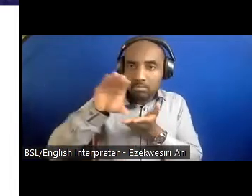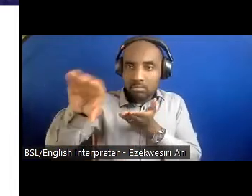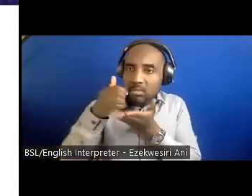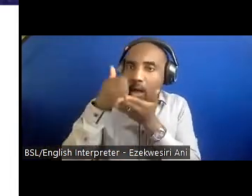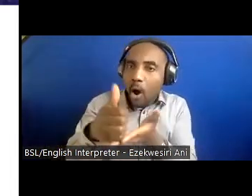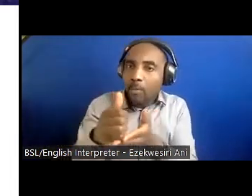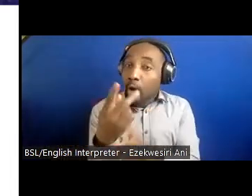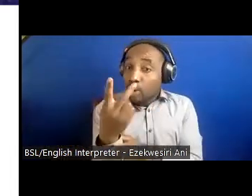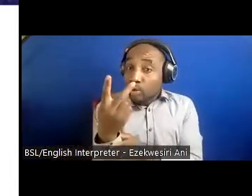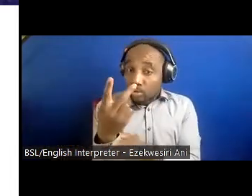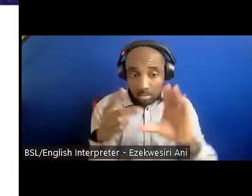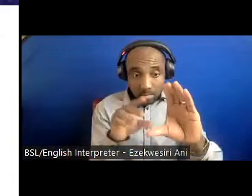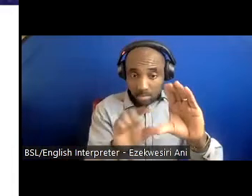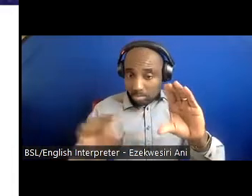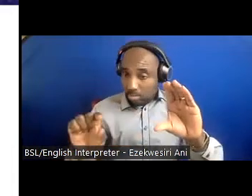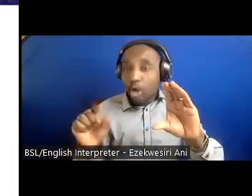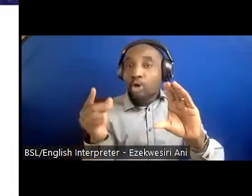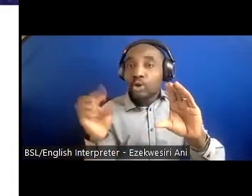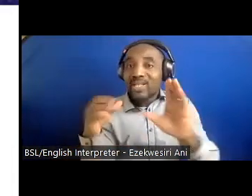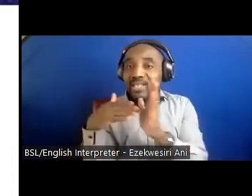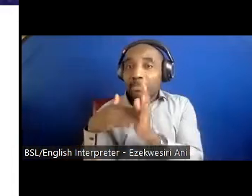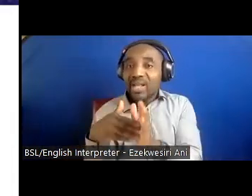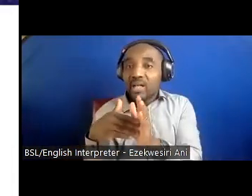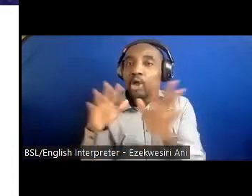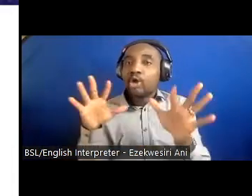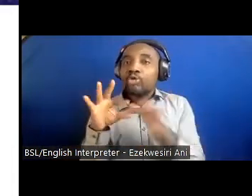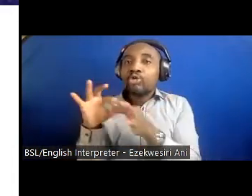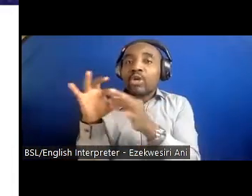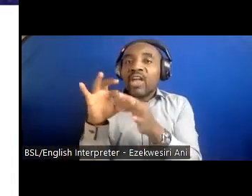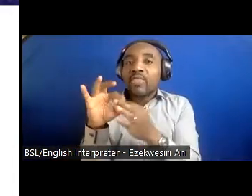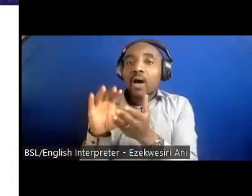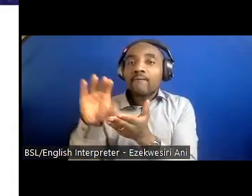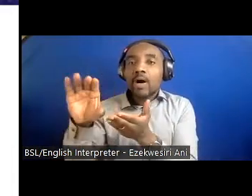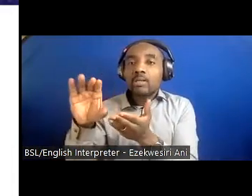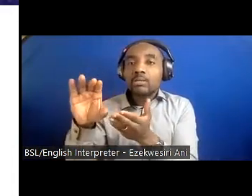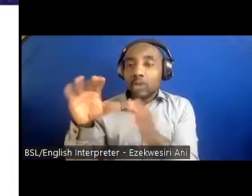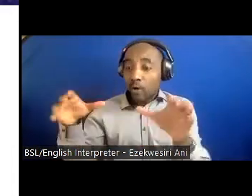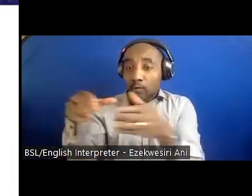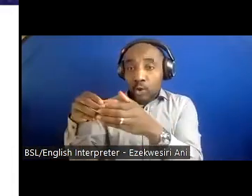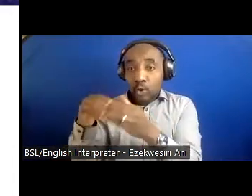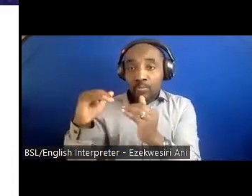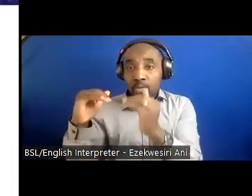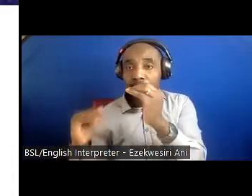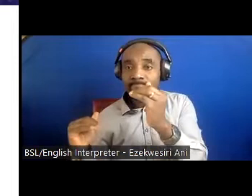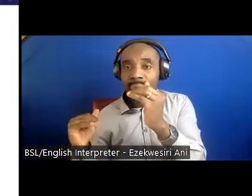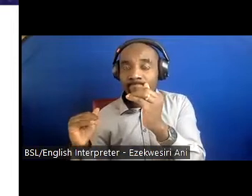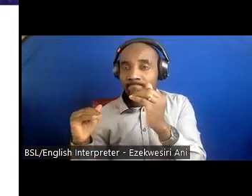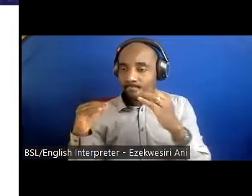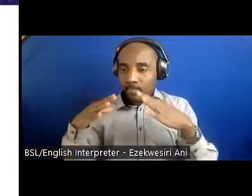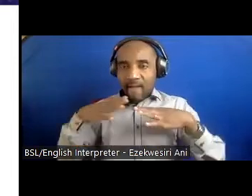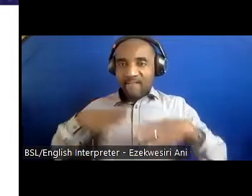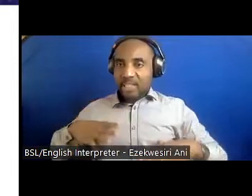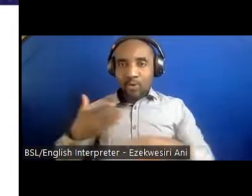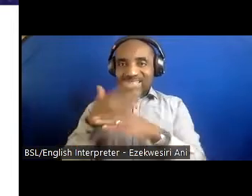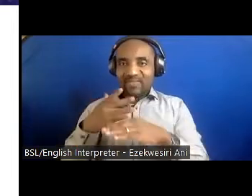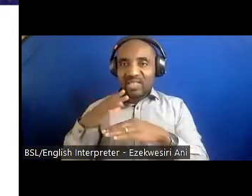million was allocated to the Together Fund to support underrepresented groups whose physical activity levels had been disproportionately